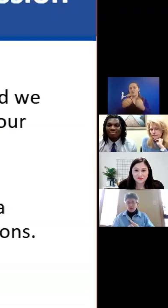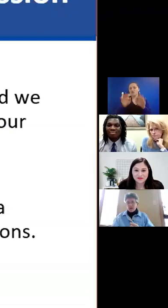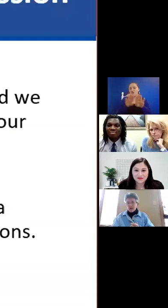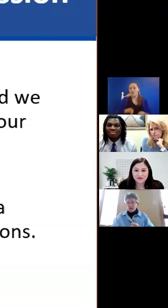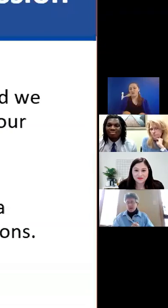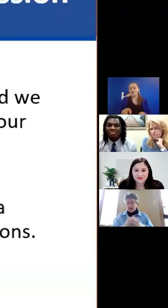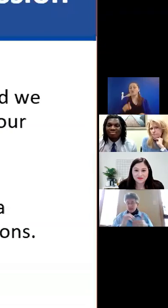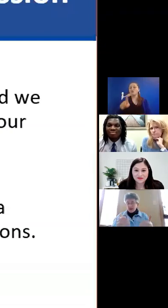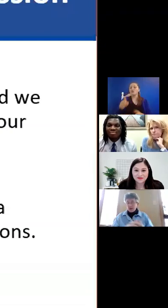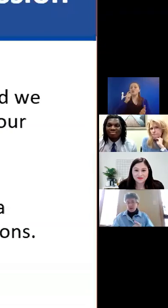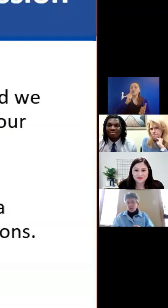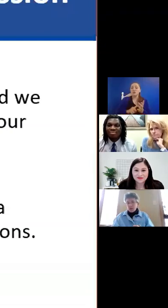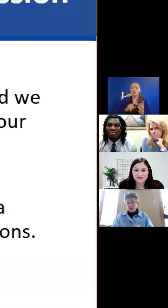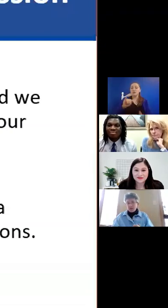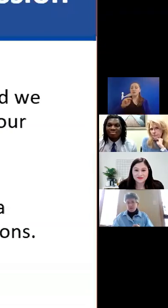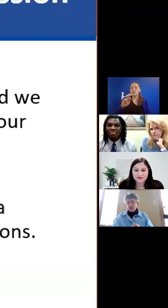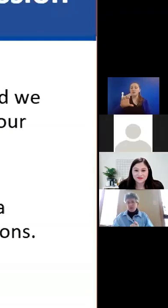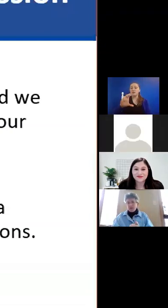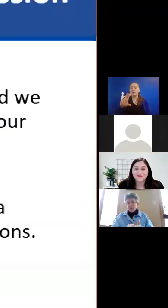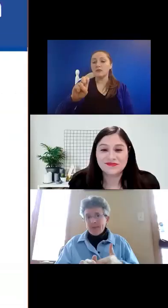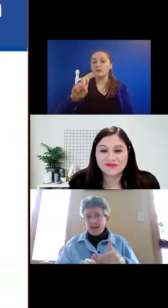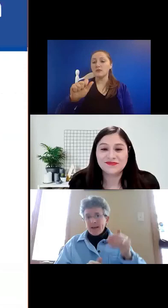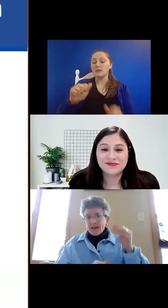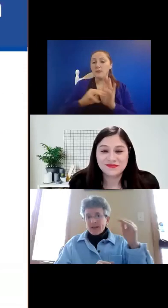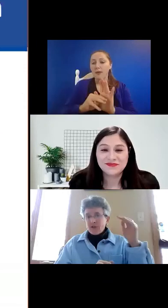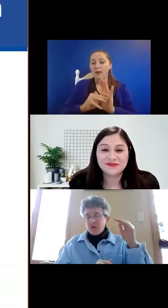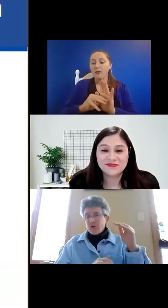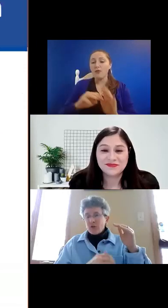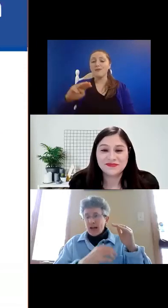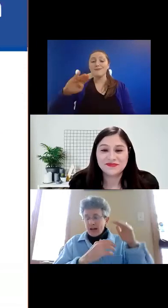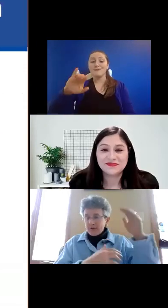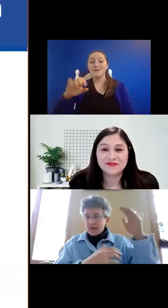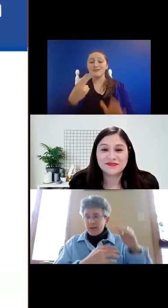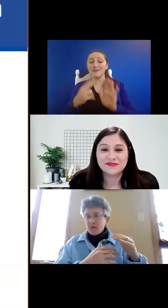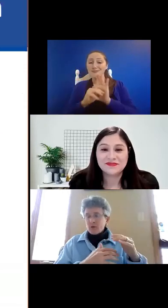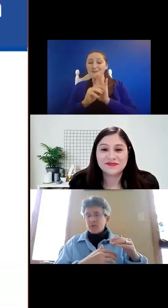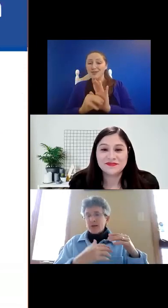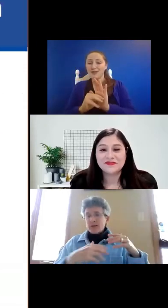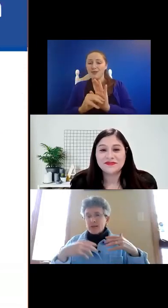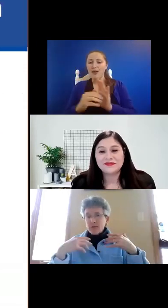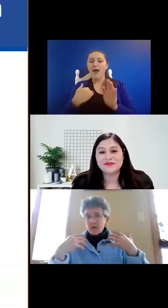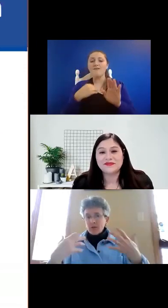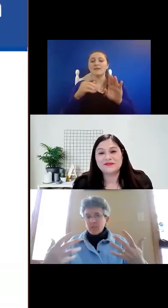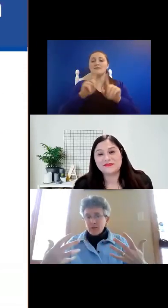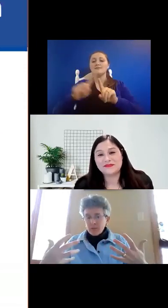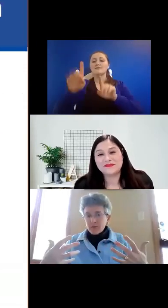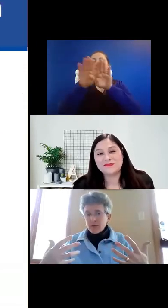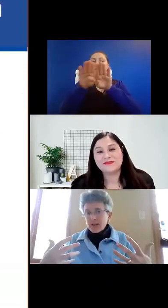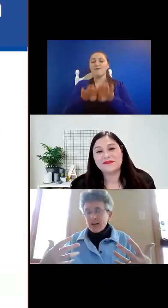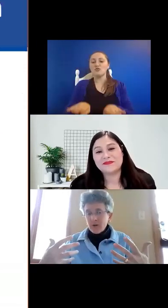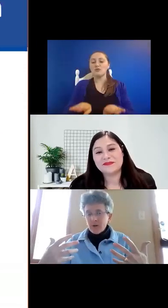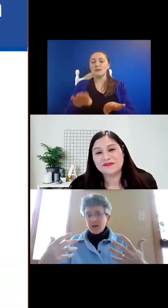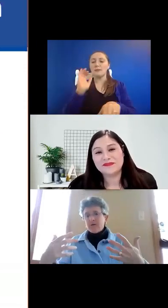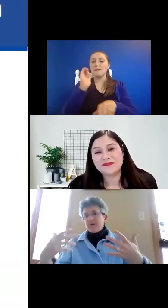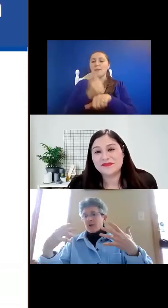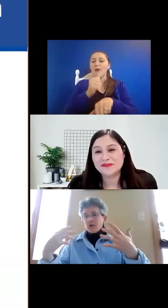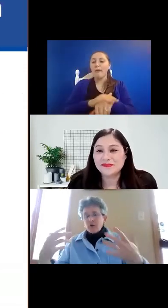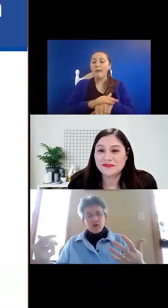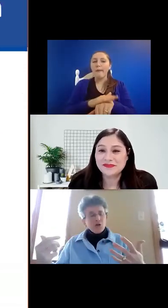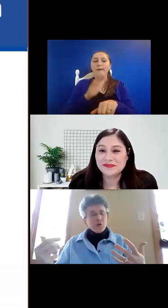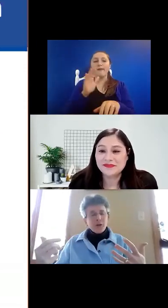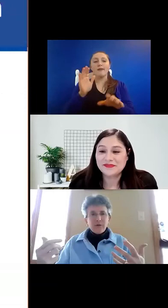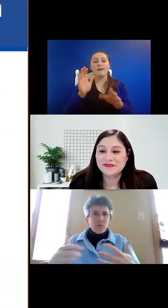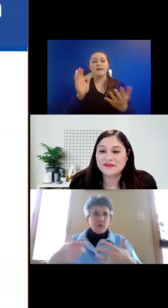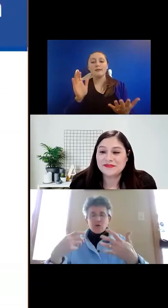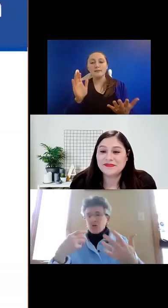Inclusa's model and the models we're using in Michigan, they do have levels based on people's level of, you